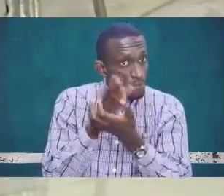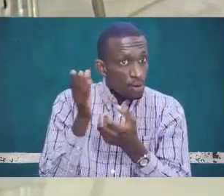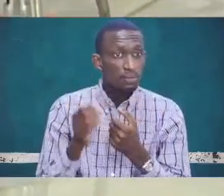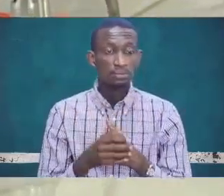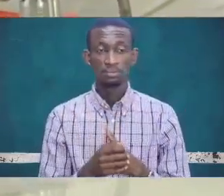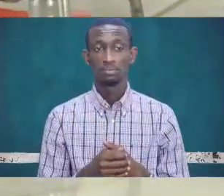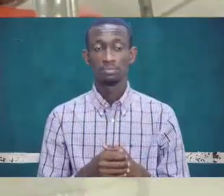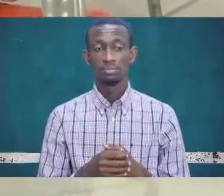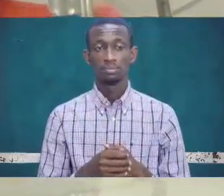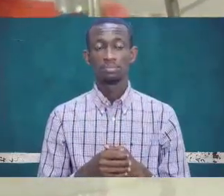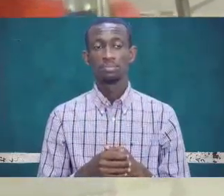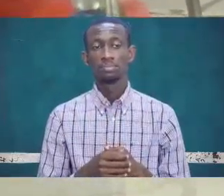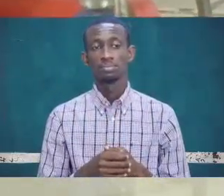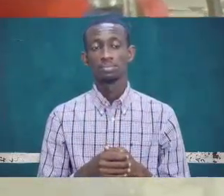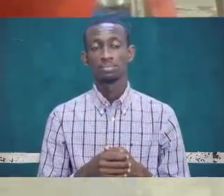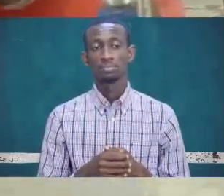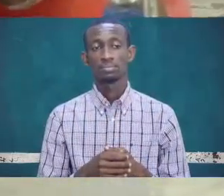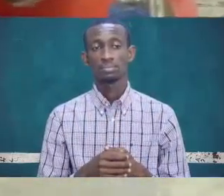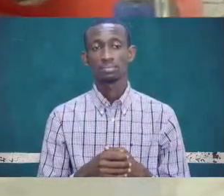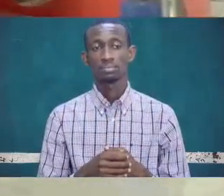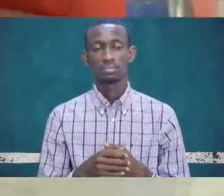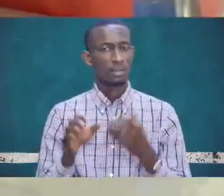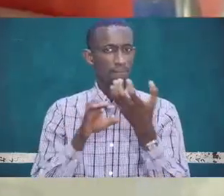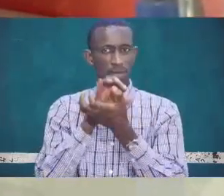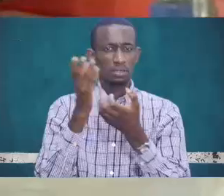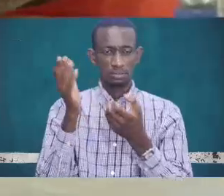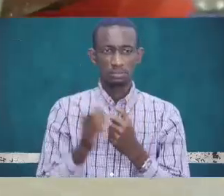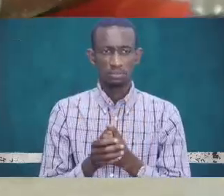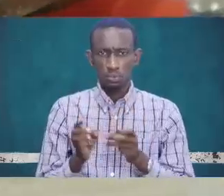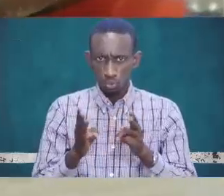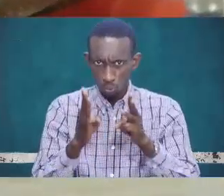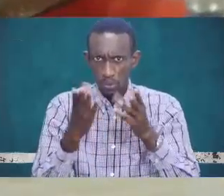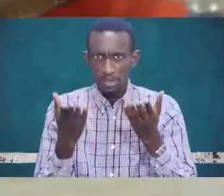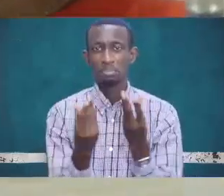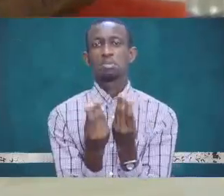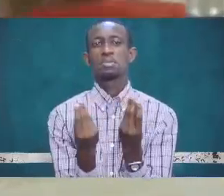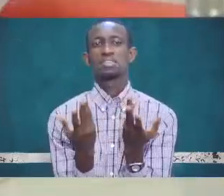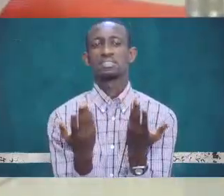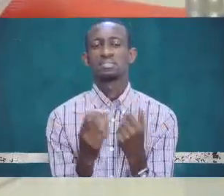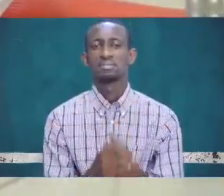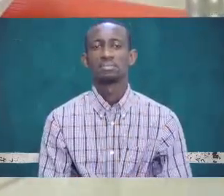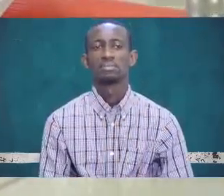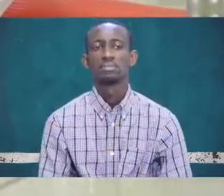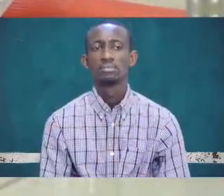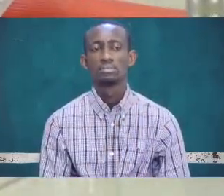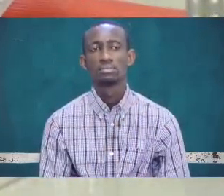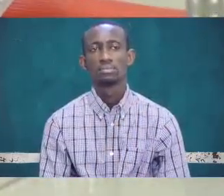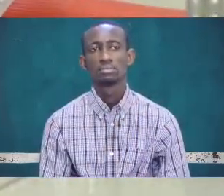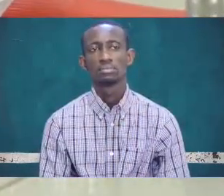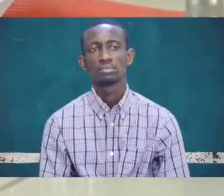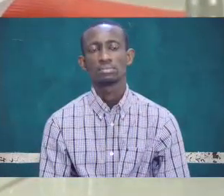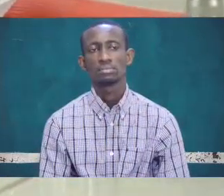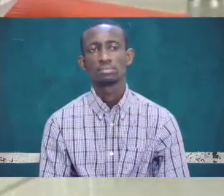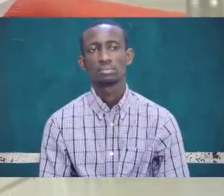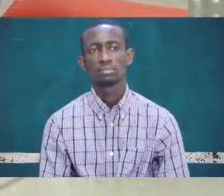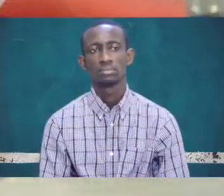mixture. It contains the sand and it is poured here. So the method we use is very simple, as I've mentioned the magnet.